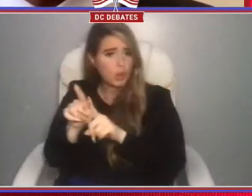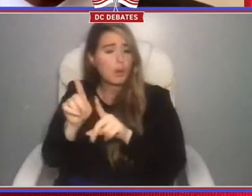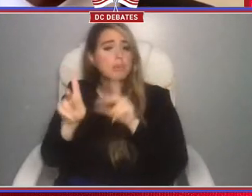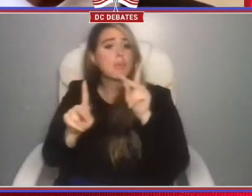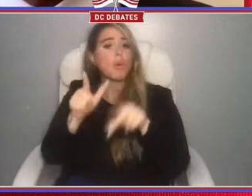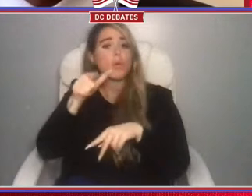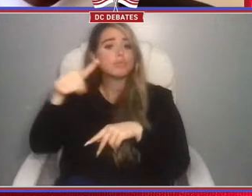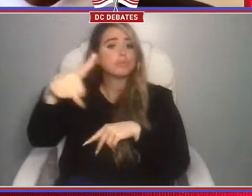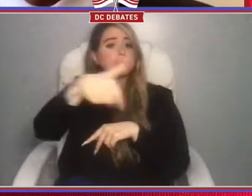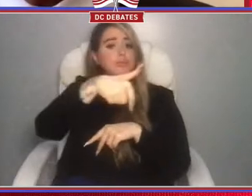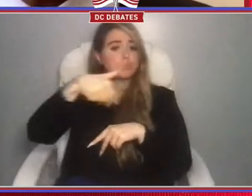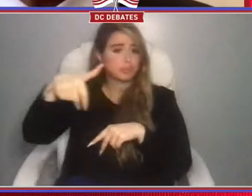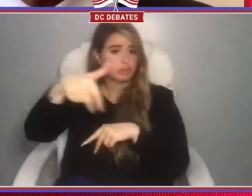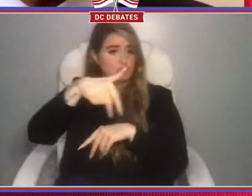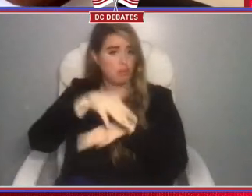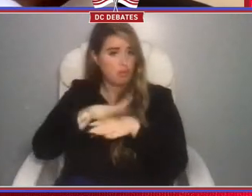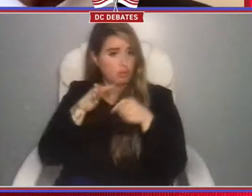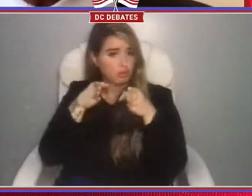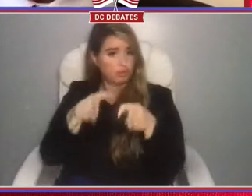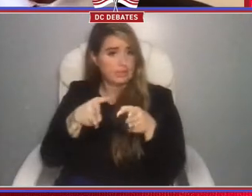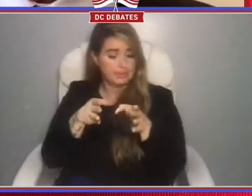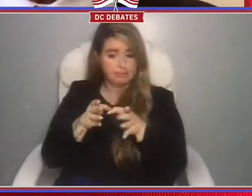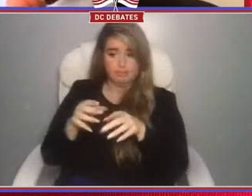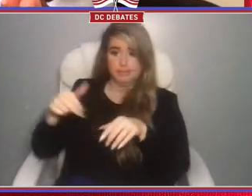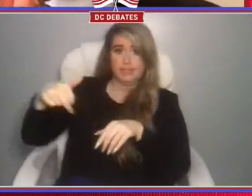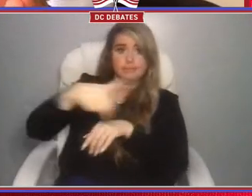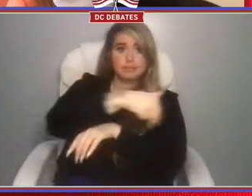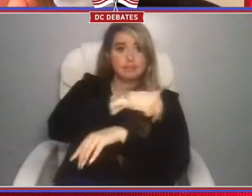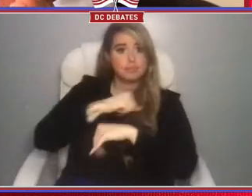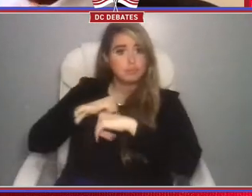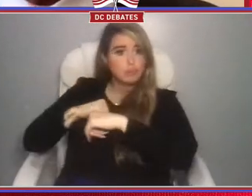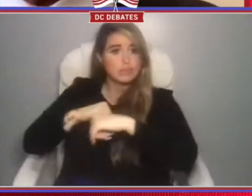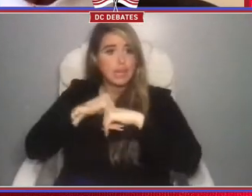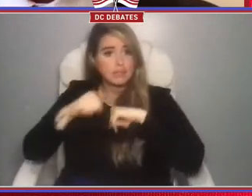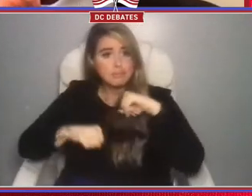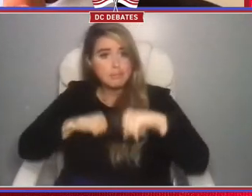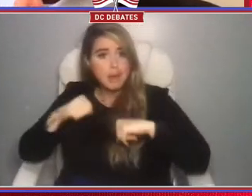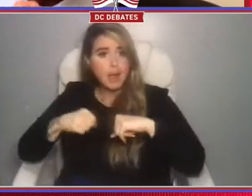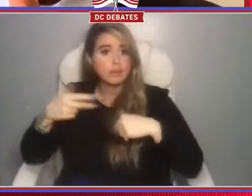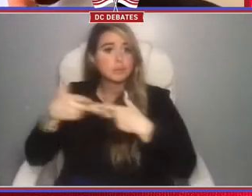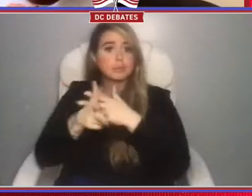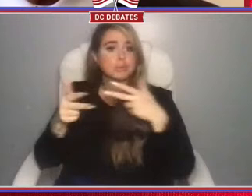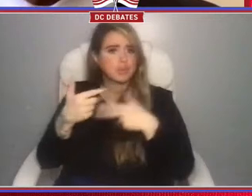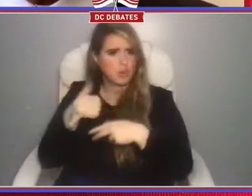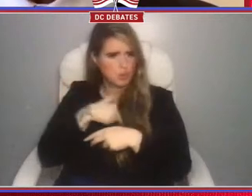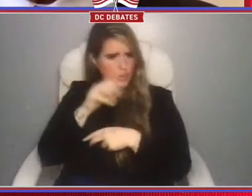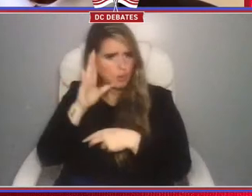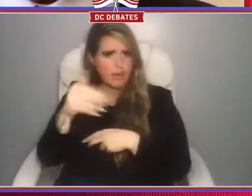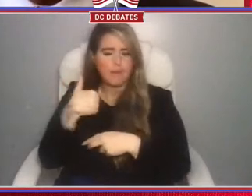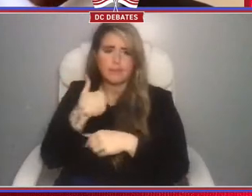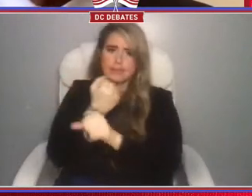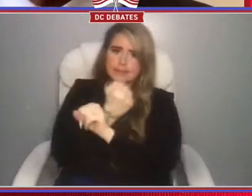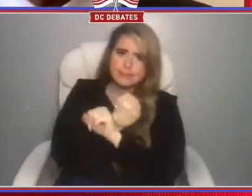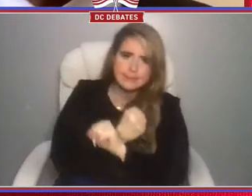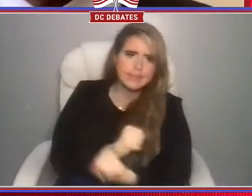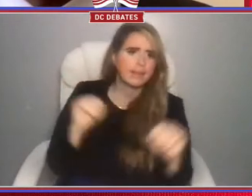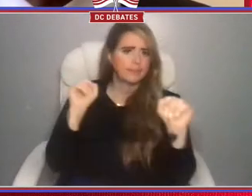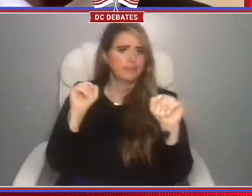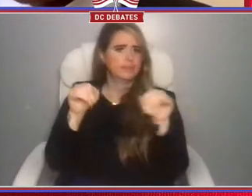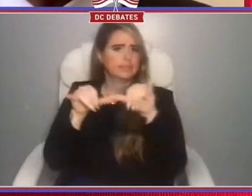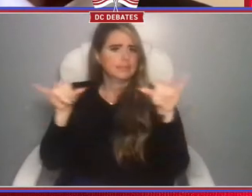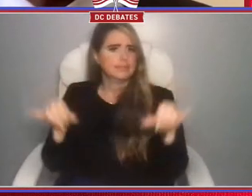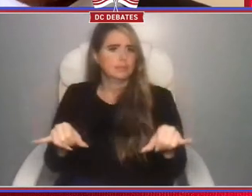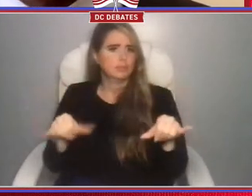outs, protected bike lanes, we will have one of the most robust safety apparatus, and we will fully